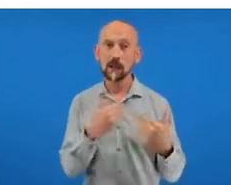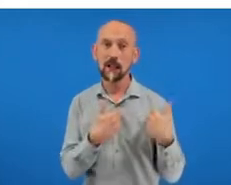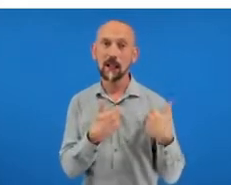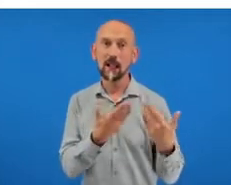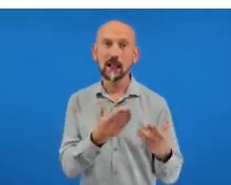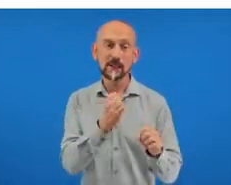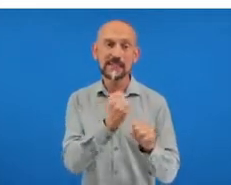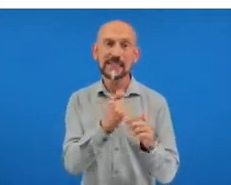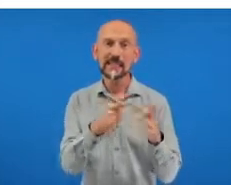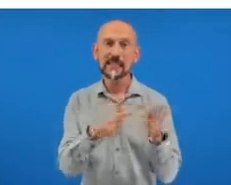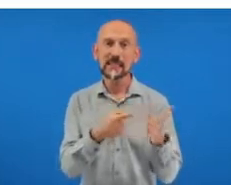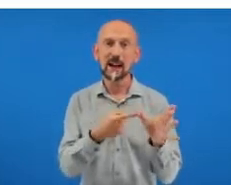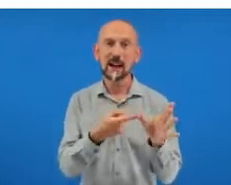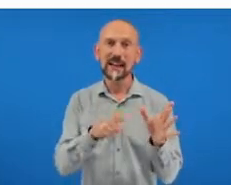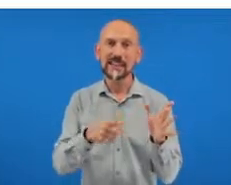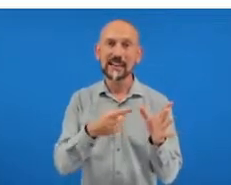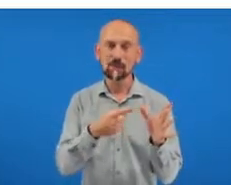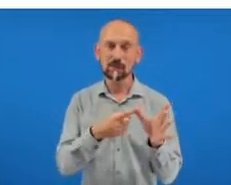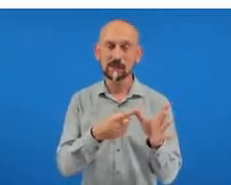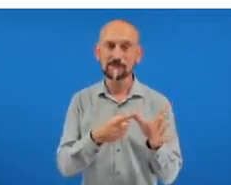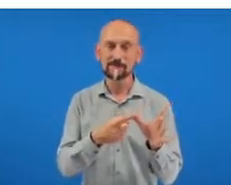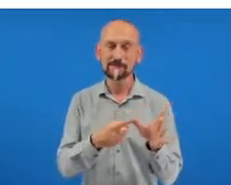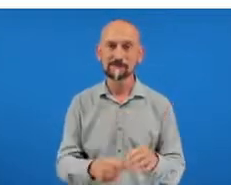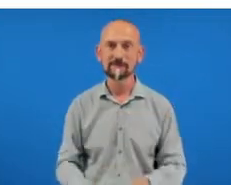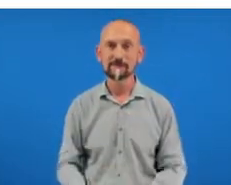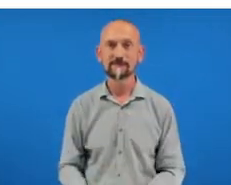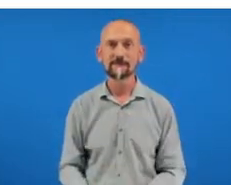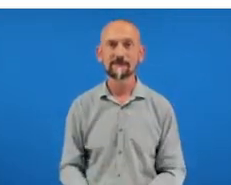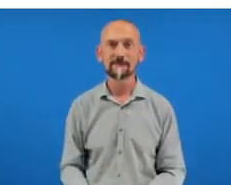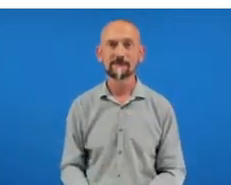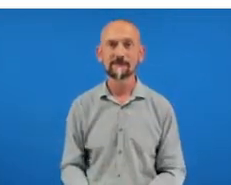and Adrian to join us.